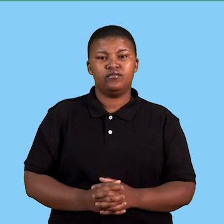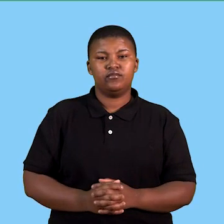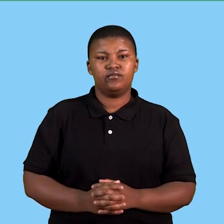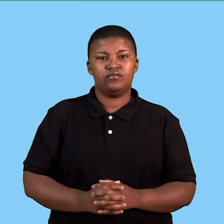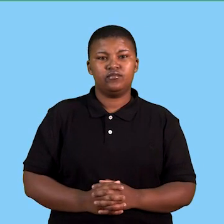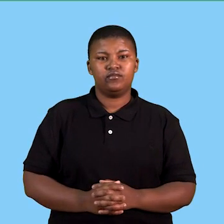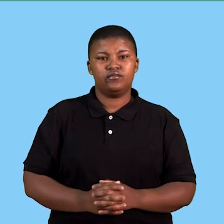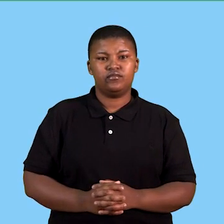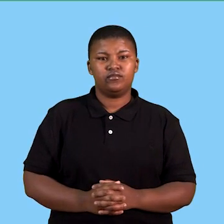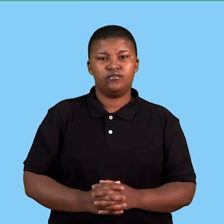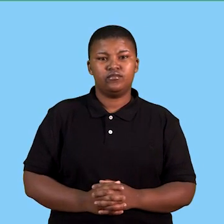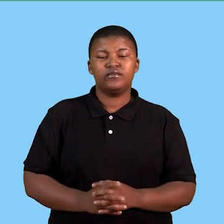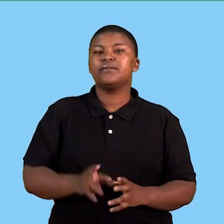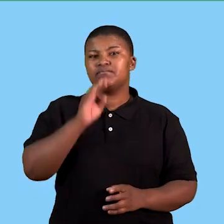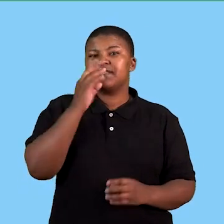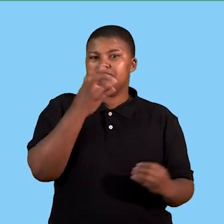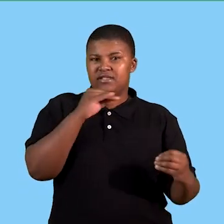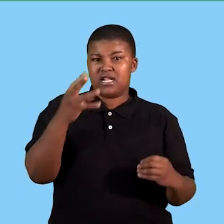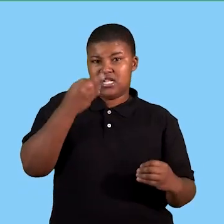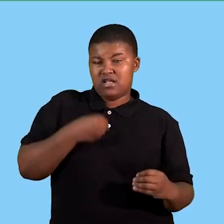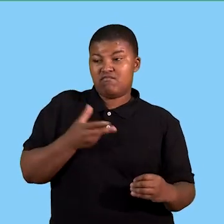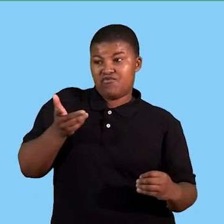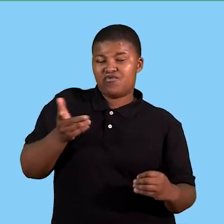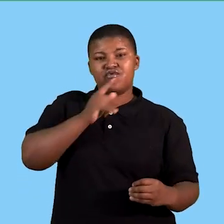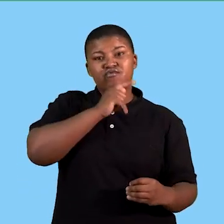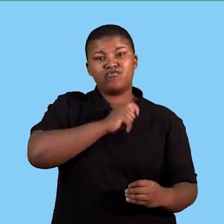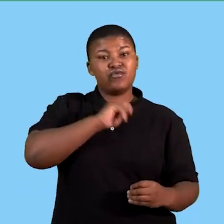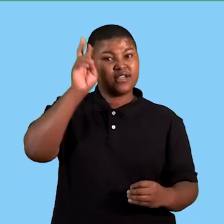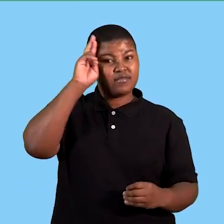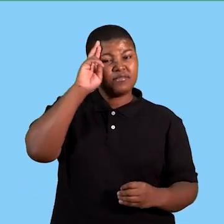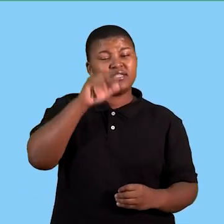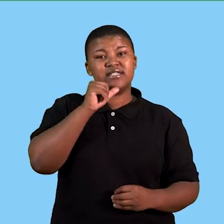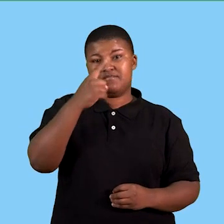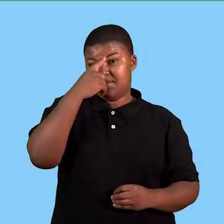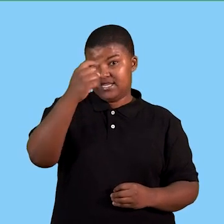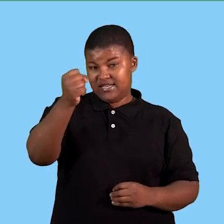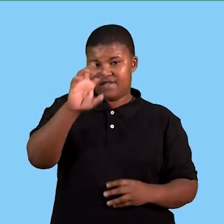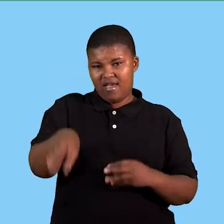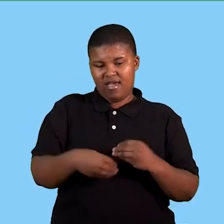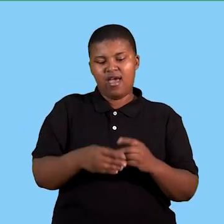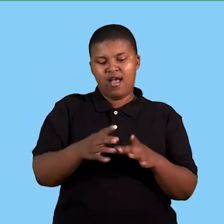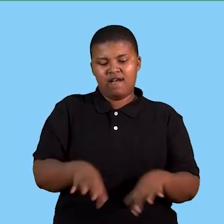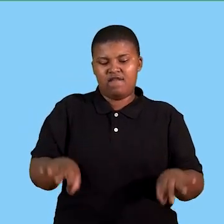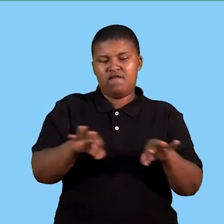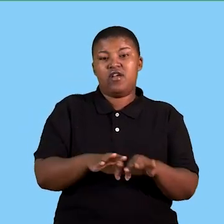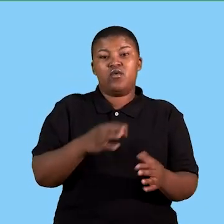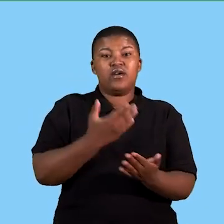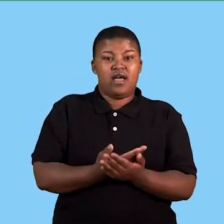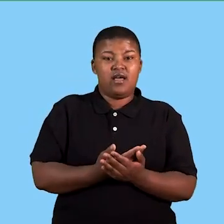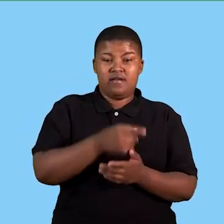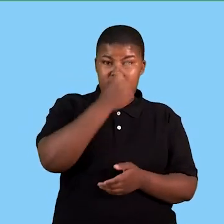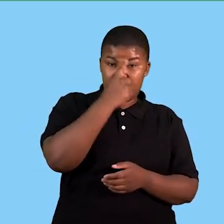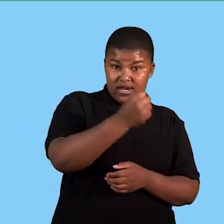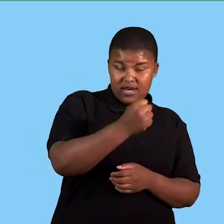accept as the truth. So they accept that this is the truth. And remember, we said that belief feeds into the values.